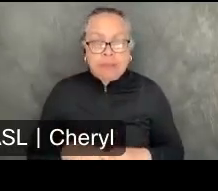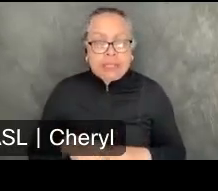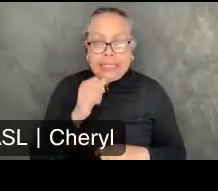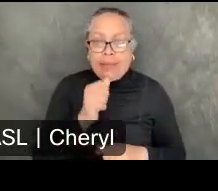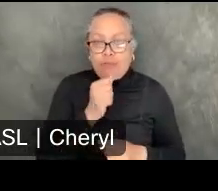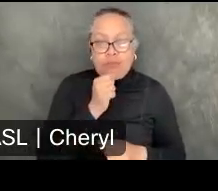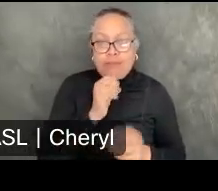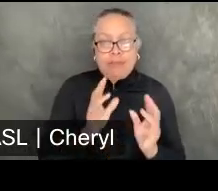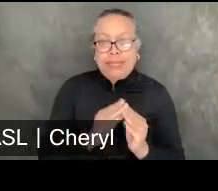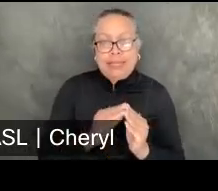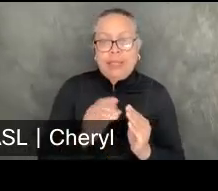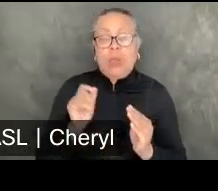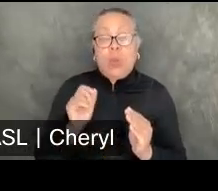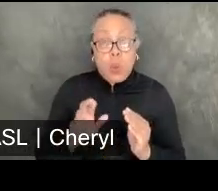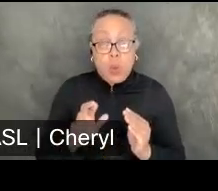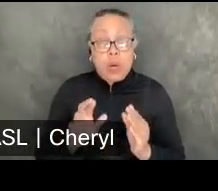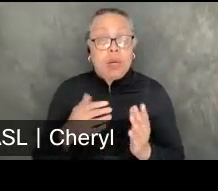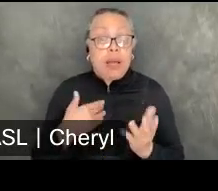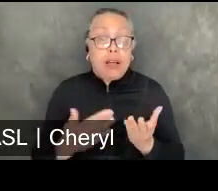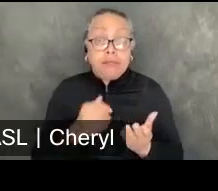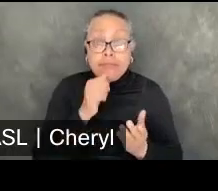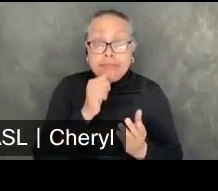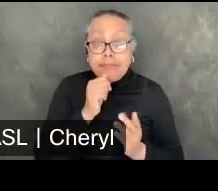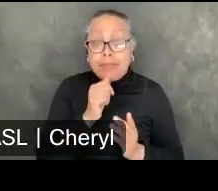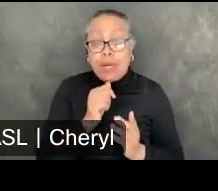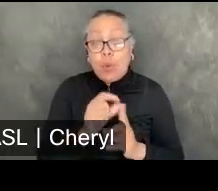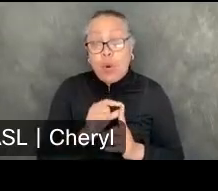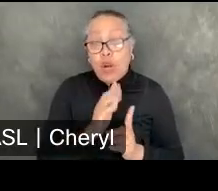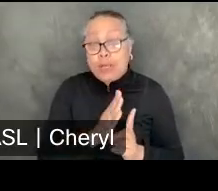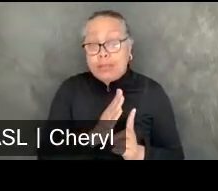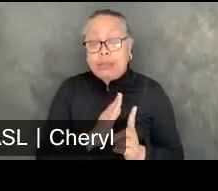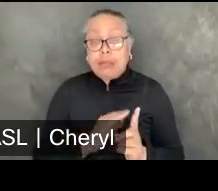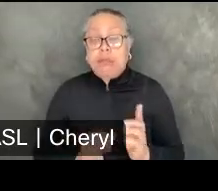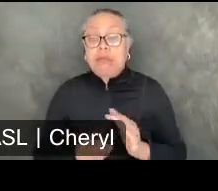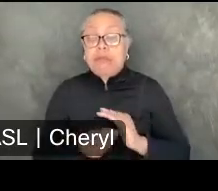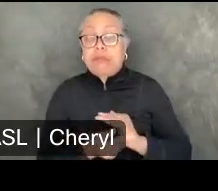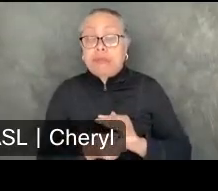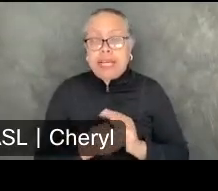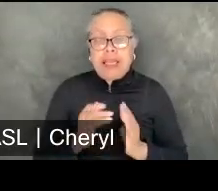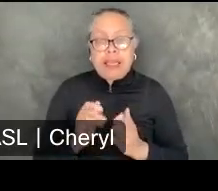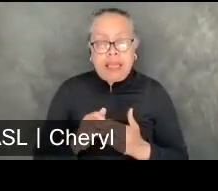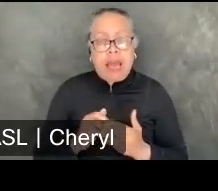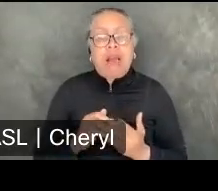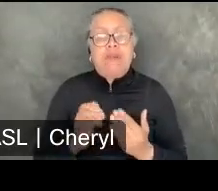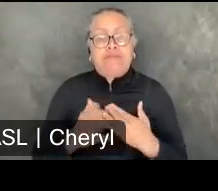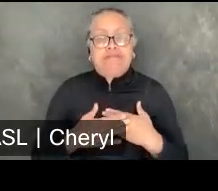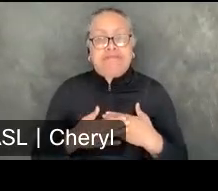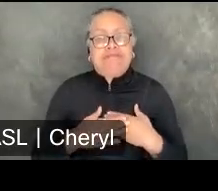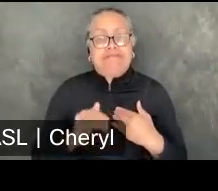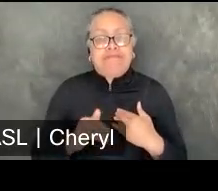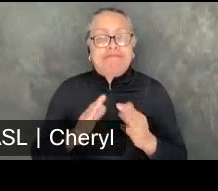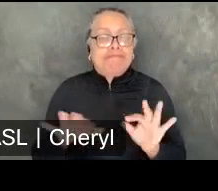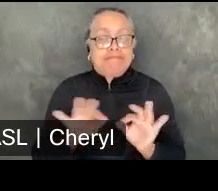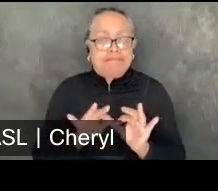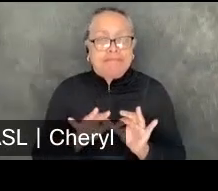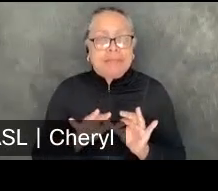session, or also to have a code word or a code phrase that lets us know if they want us to take some kind